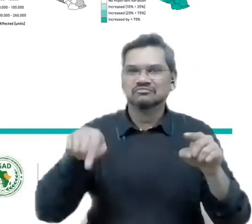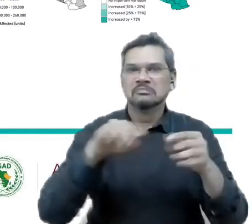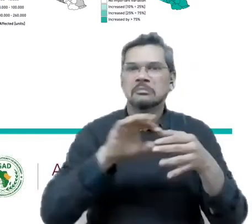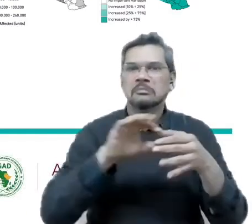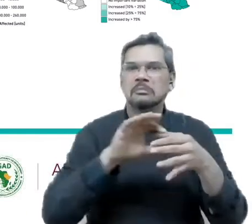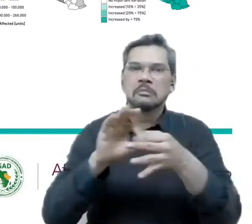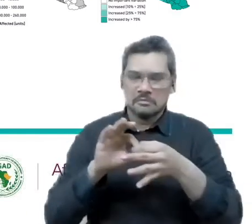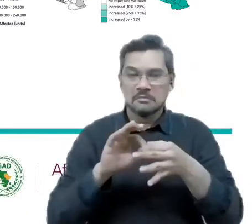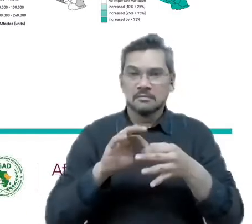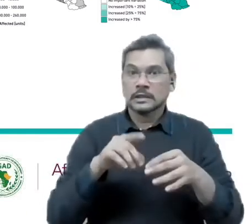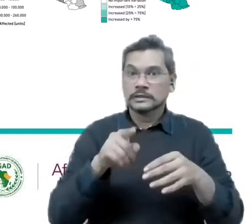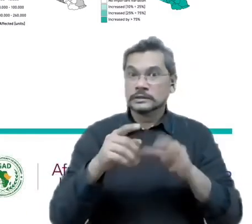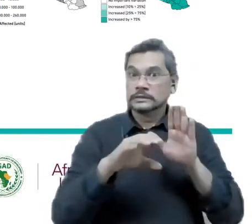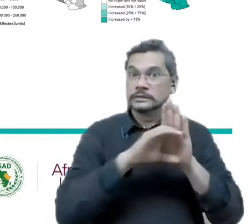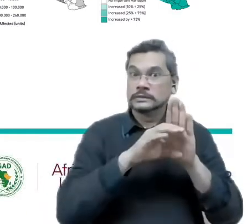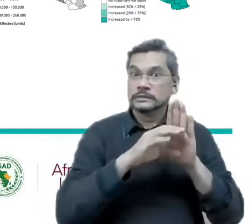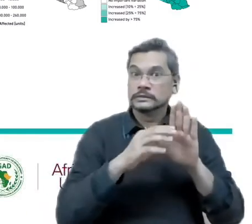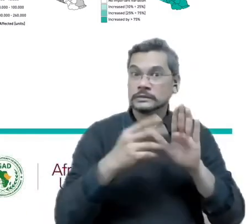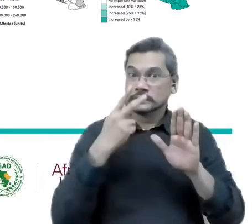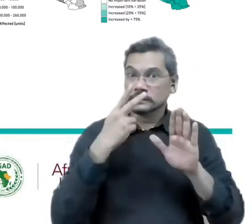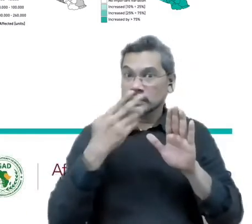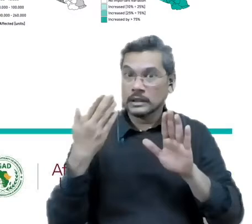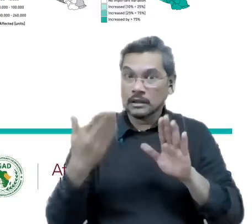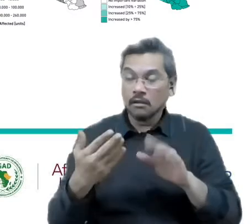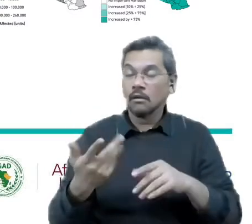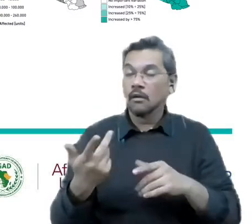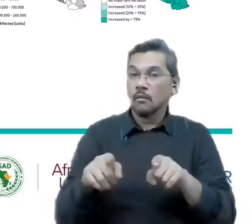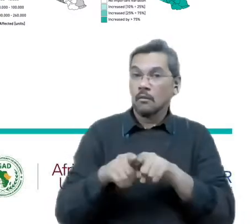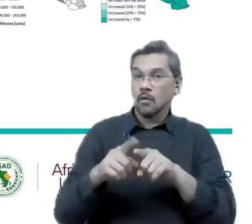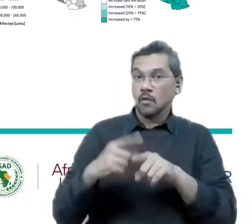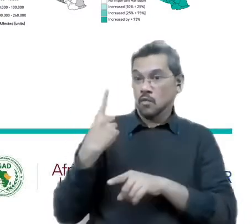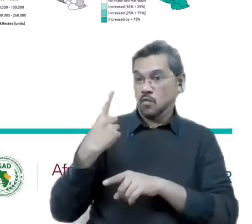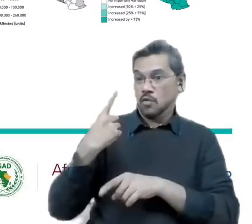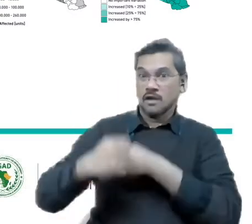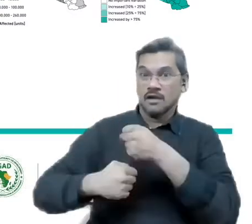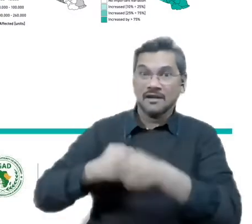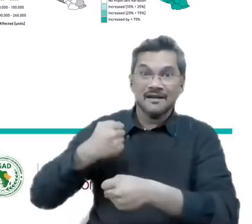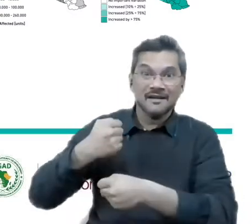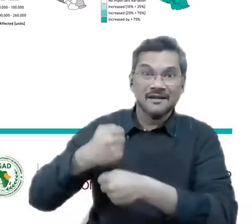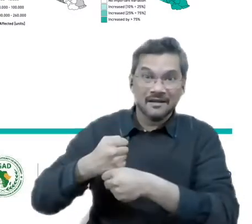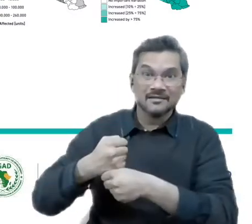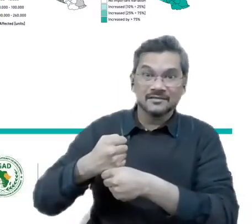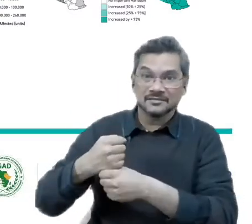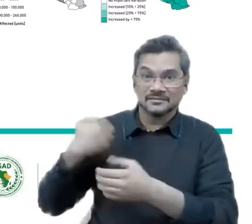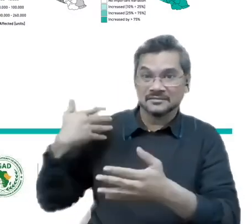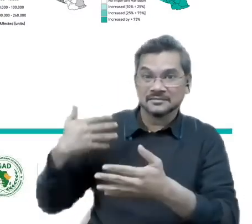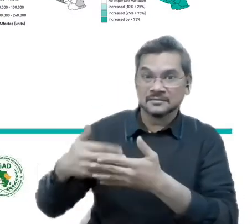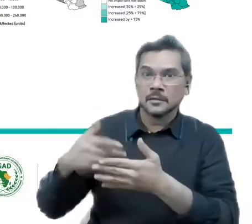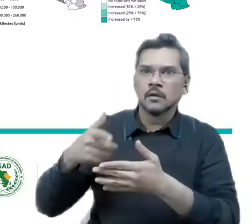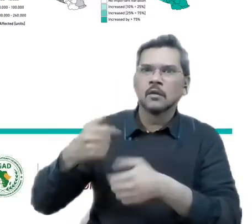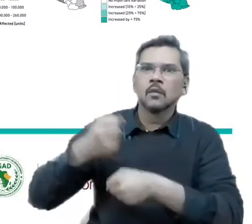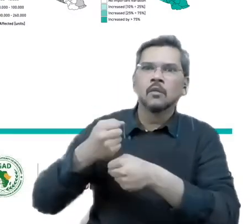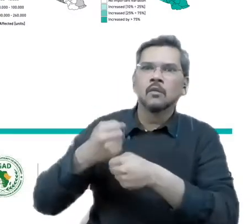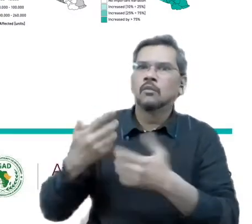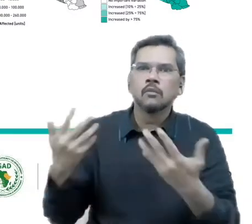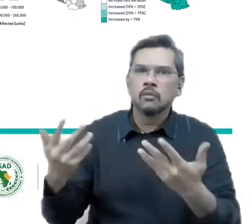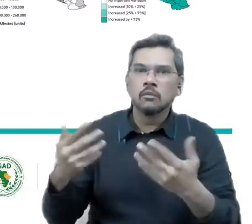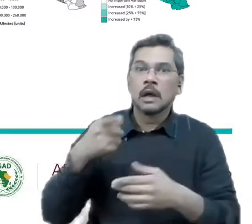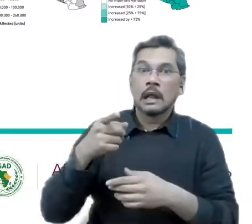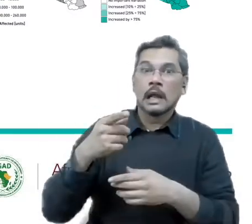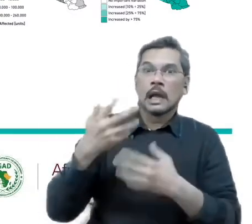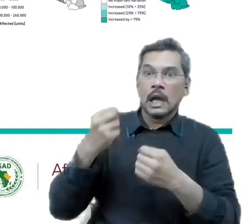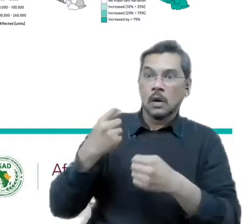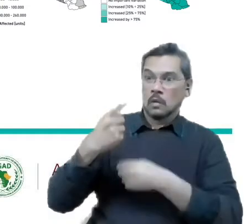billion cost to the GDP, about 600, almost more than 500,000 people affected every year, and so on,